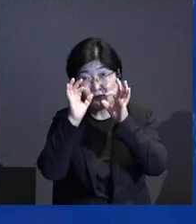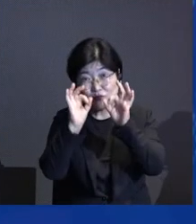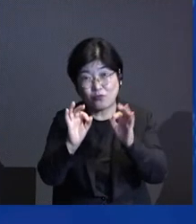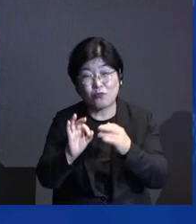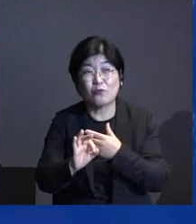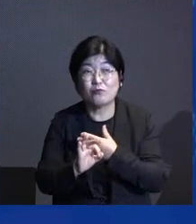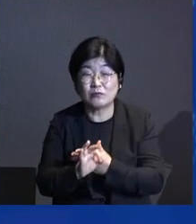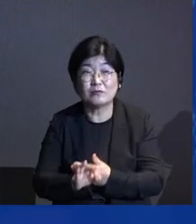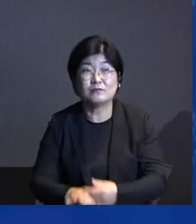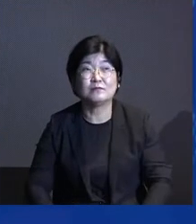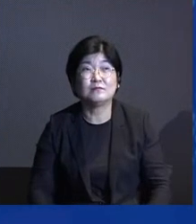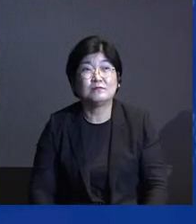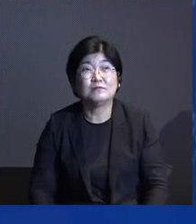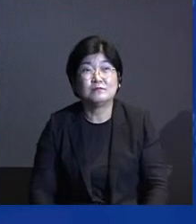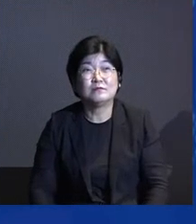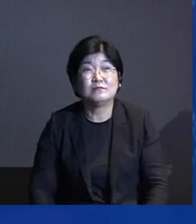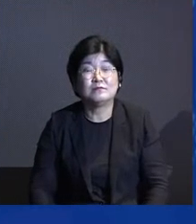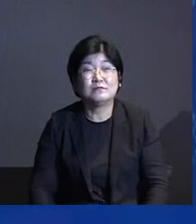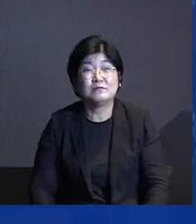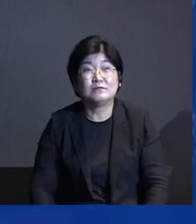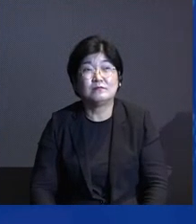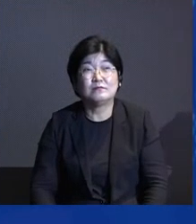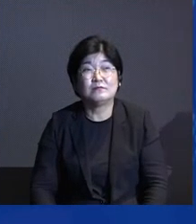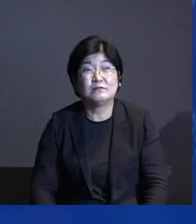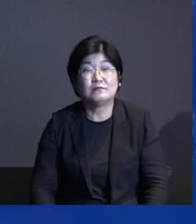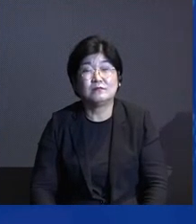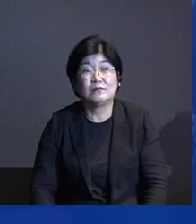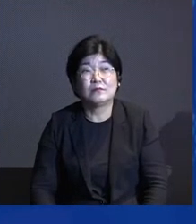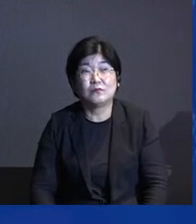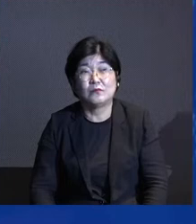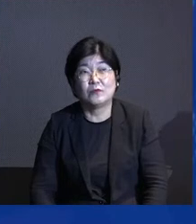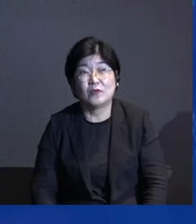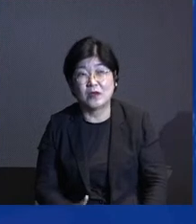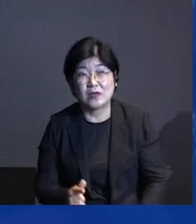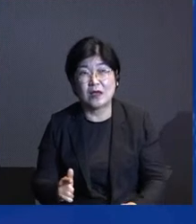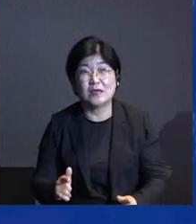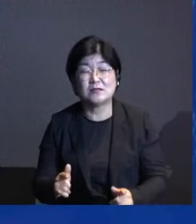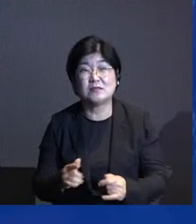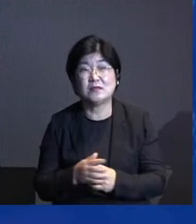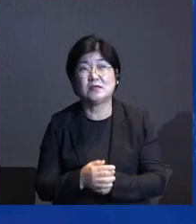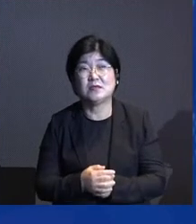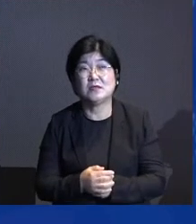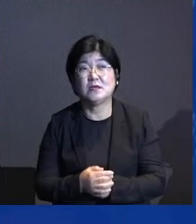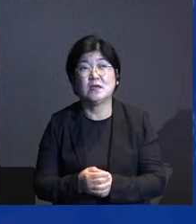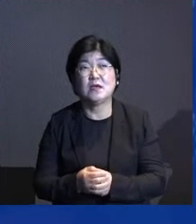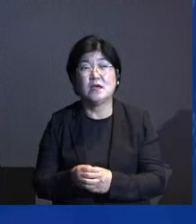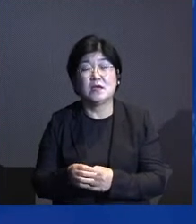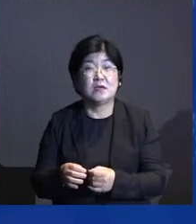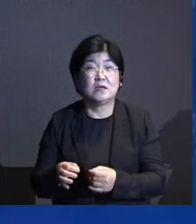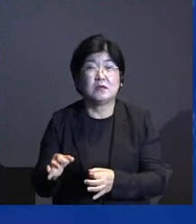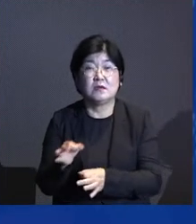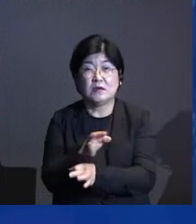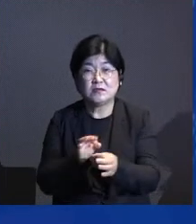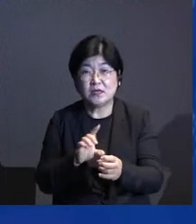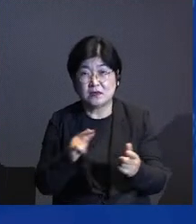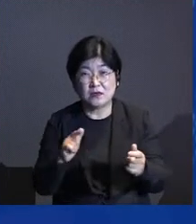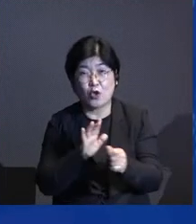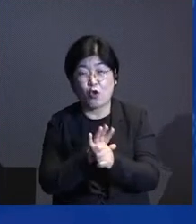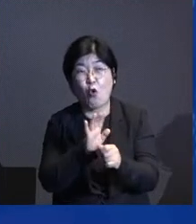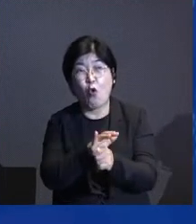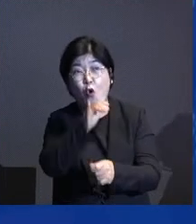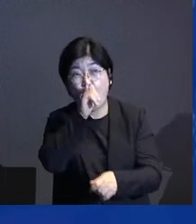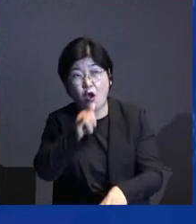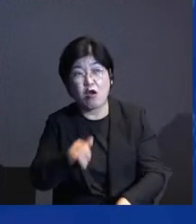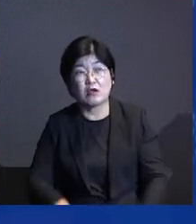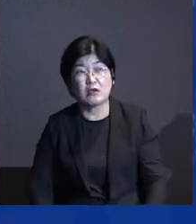to older people and people in need to invest in business models to improve their household's